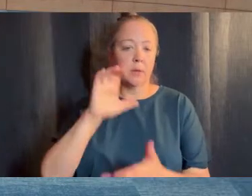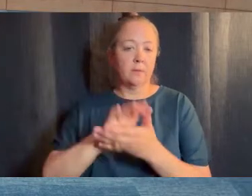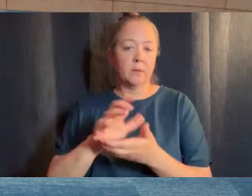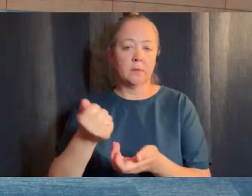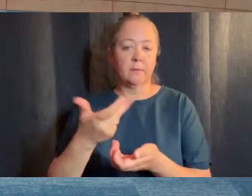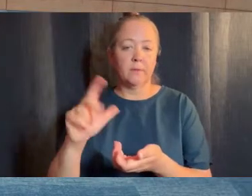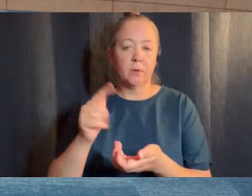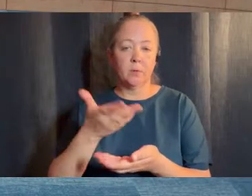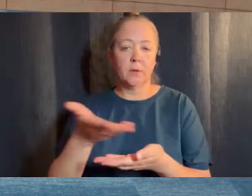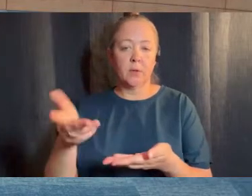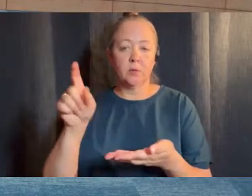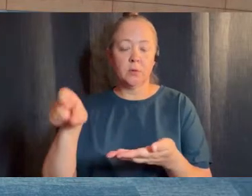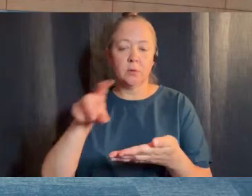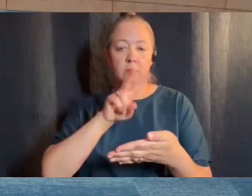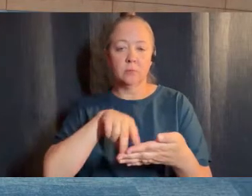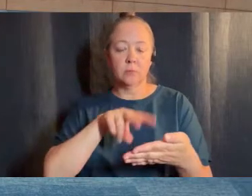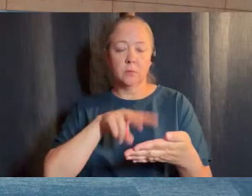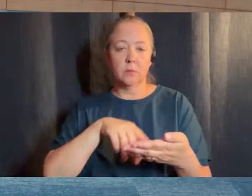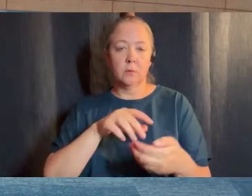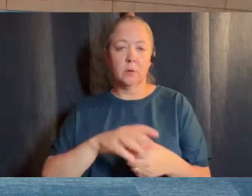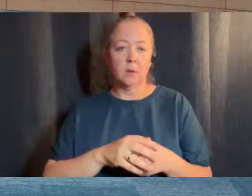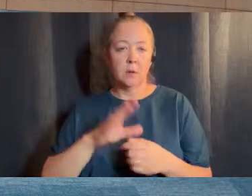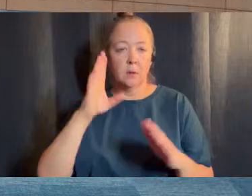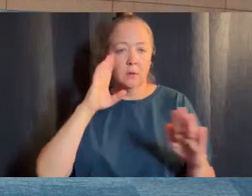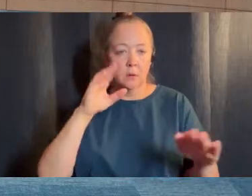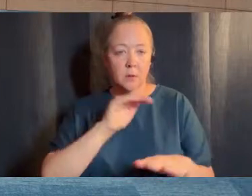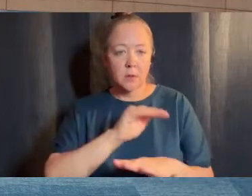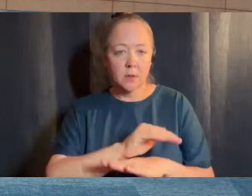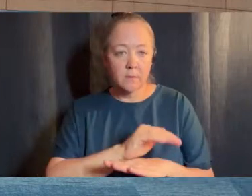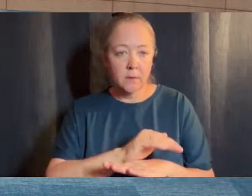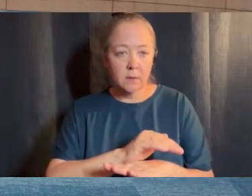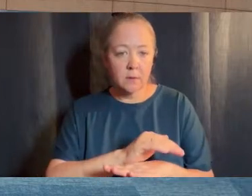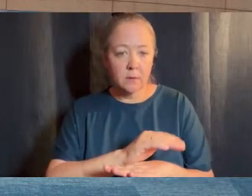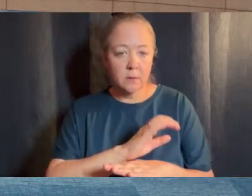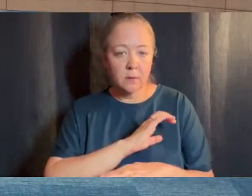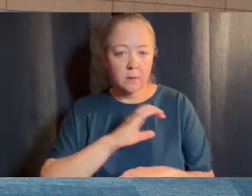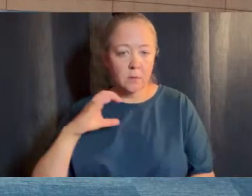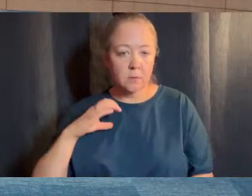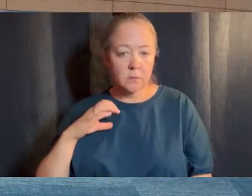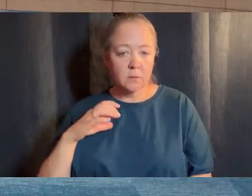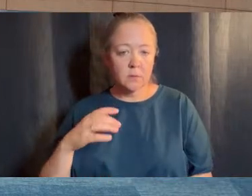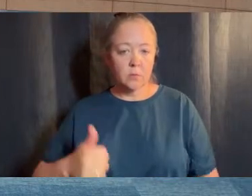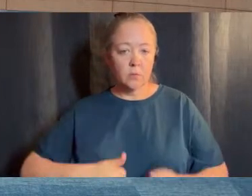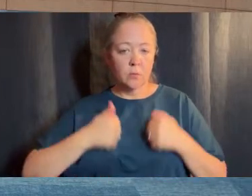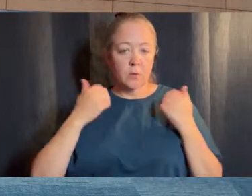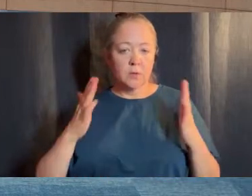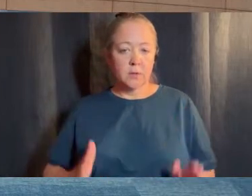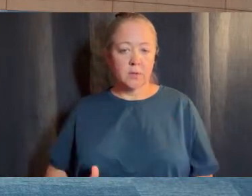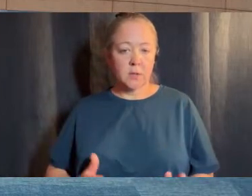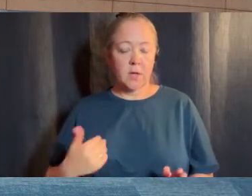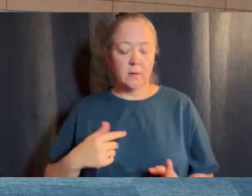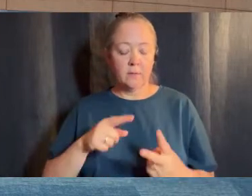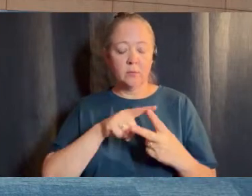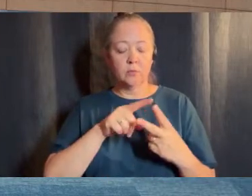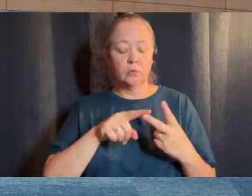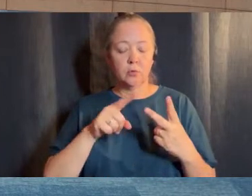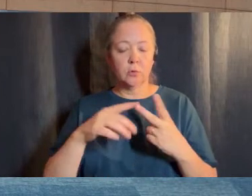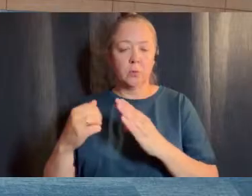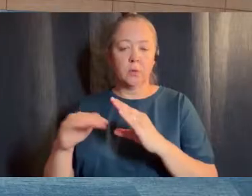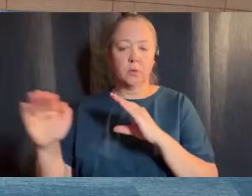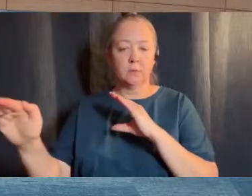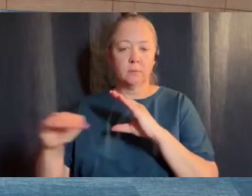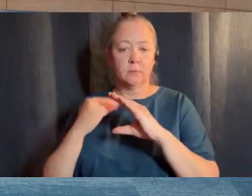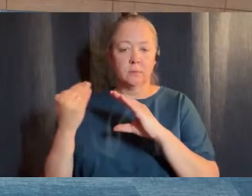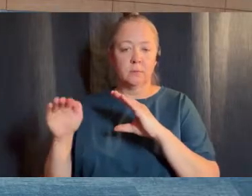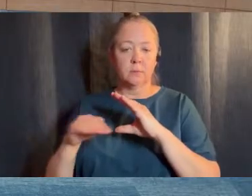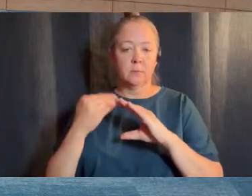Good evening, Mayor and Council and residents. I have two resident inputs that were submitted via email. The first one is Dana Holman,